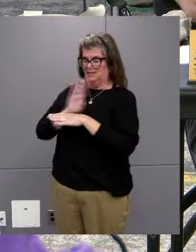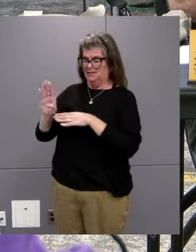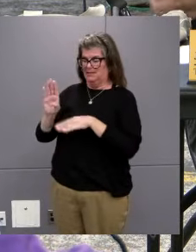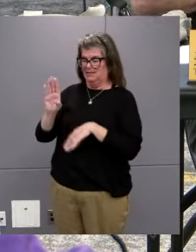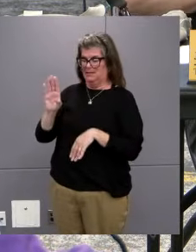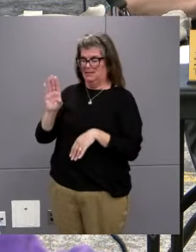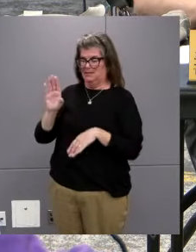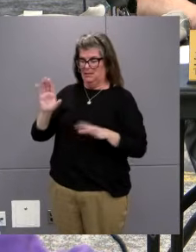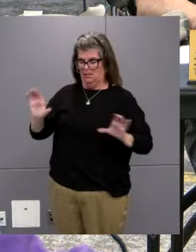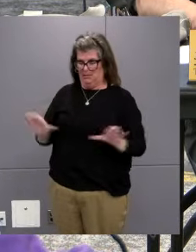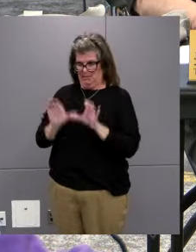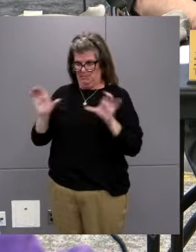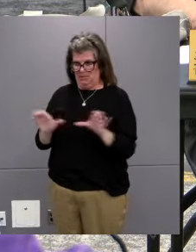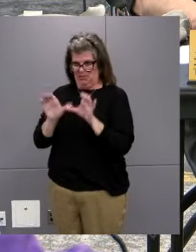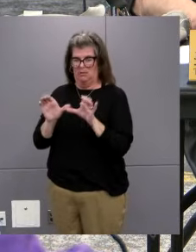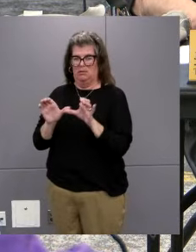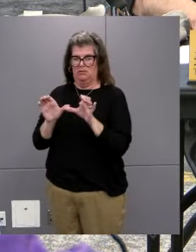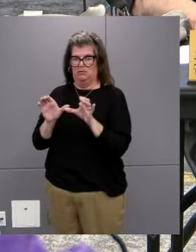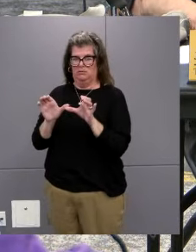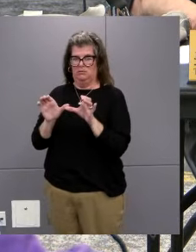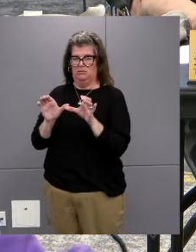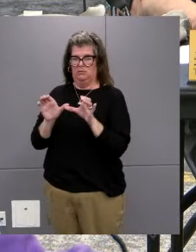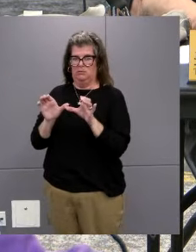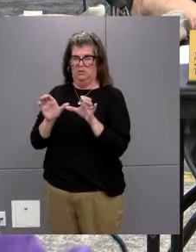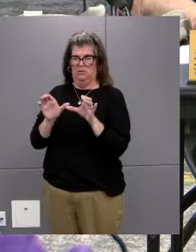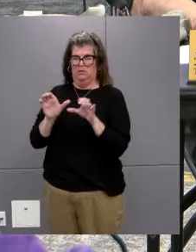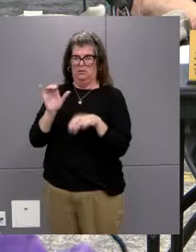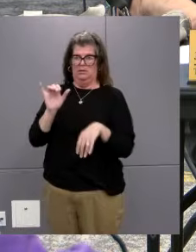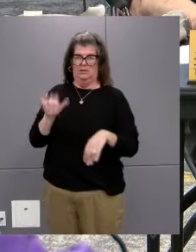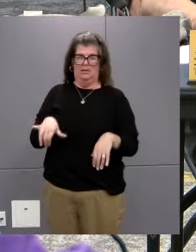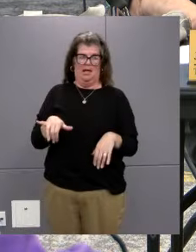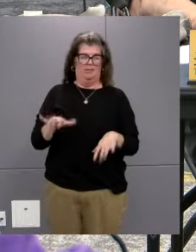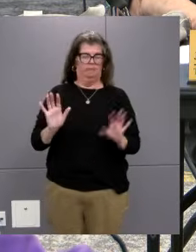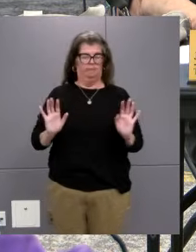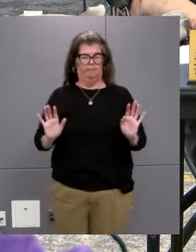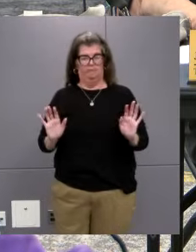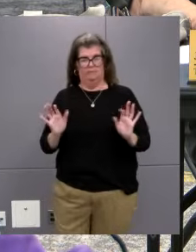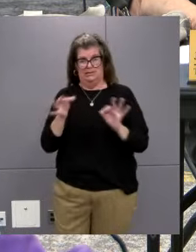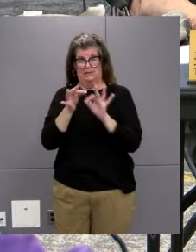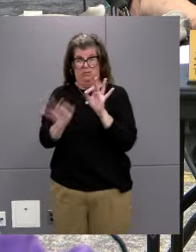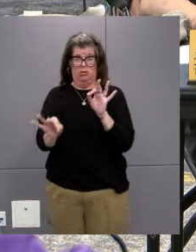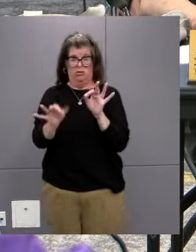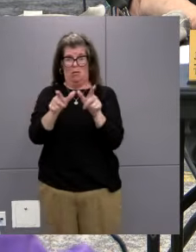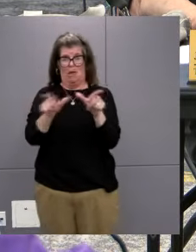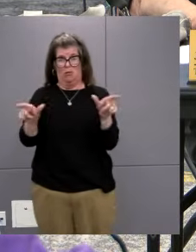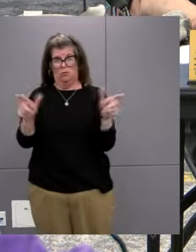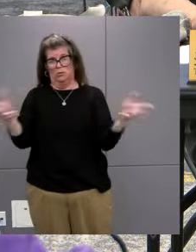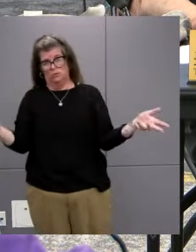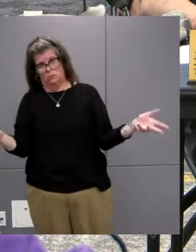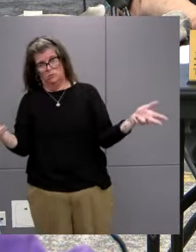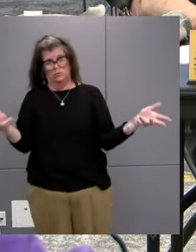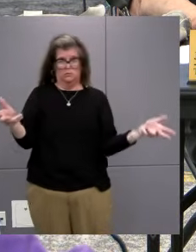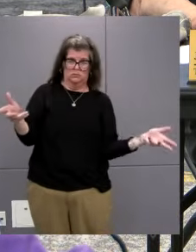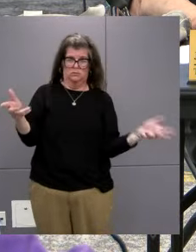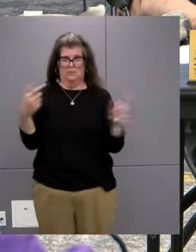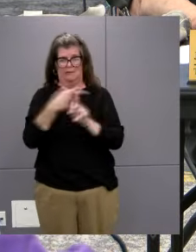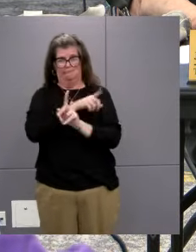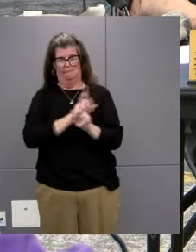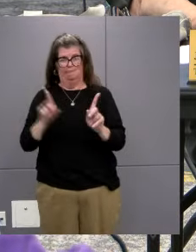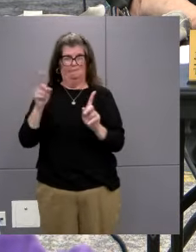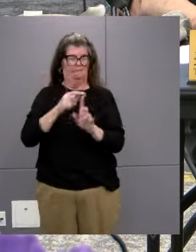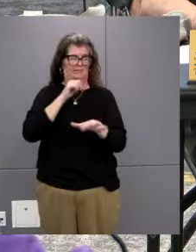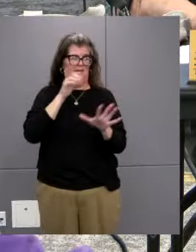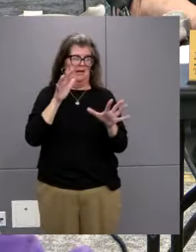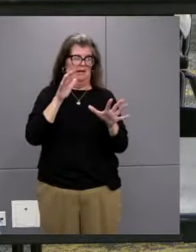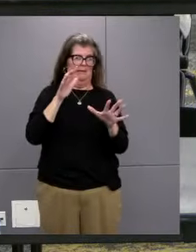being conducted. So Okay. that way we're not roaming through the data centers or the gun cages.